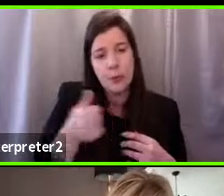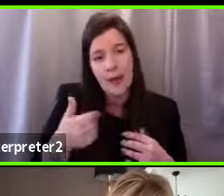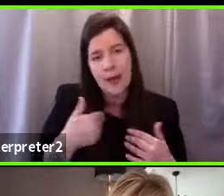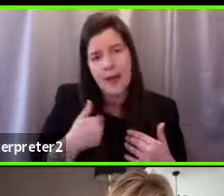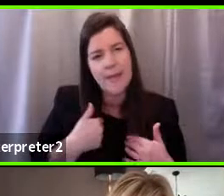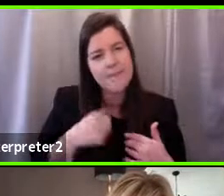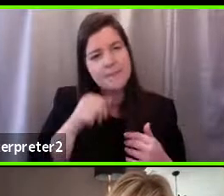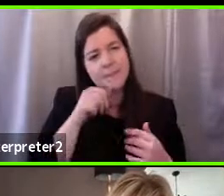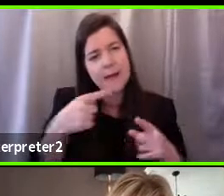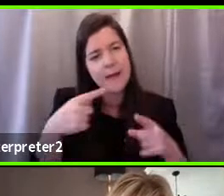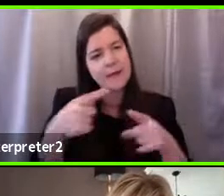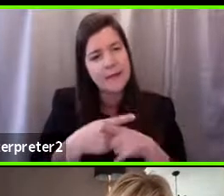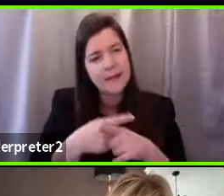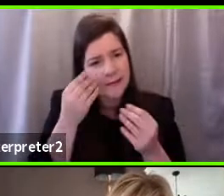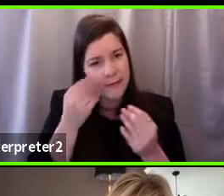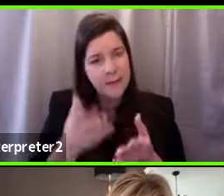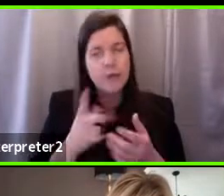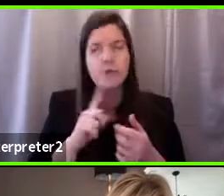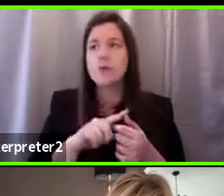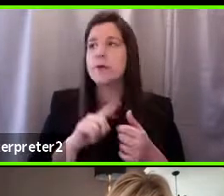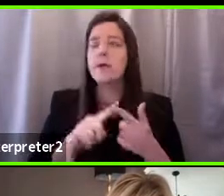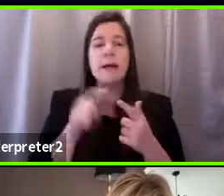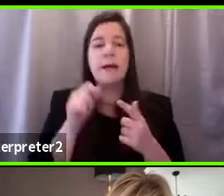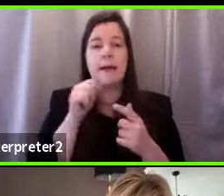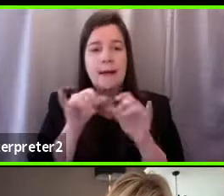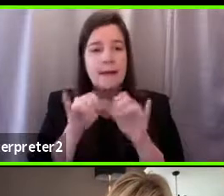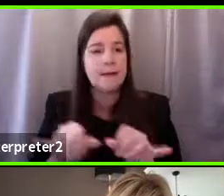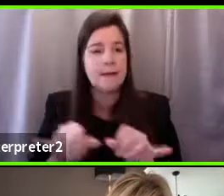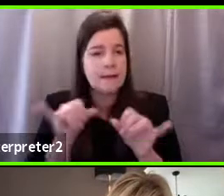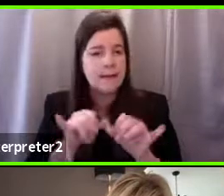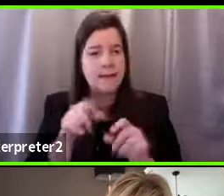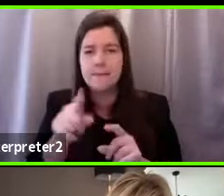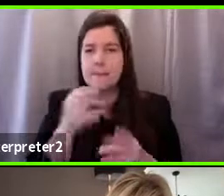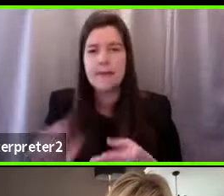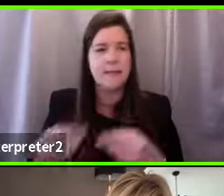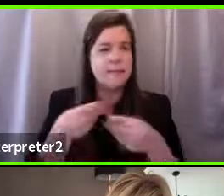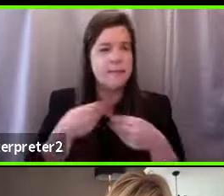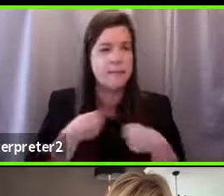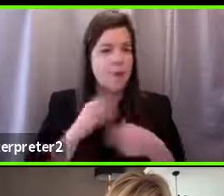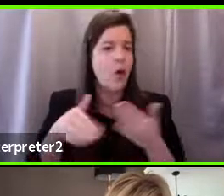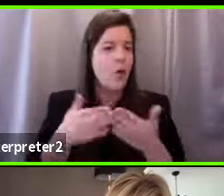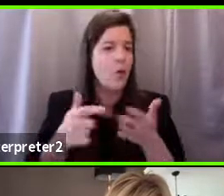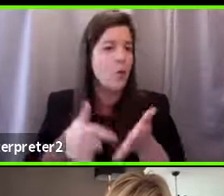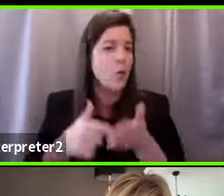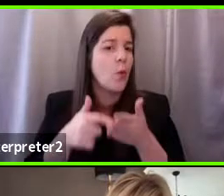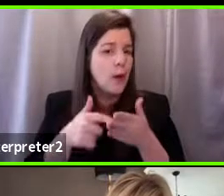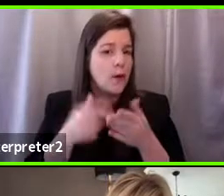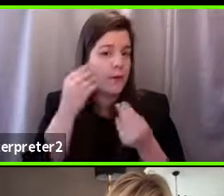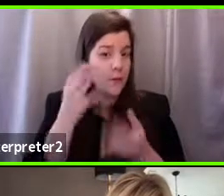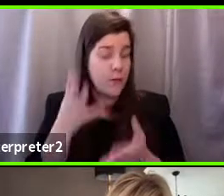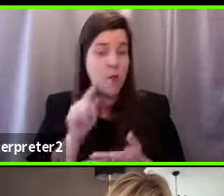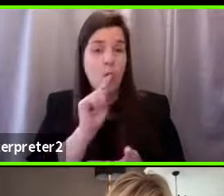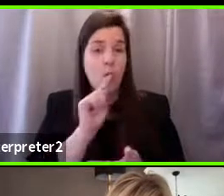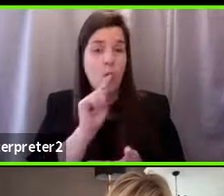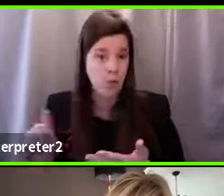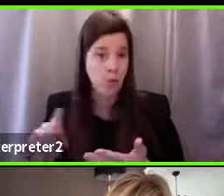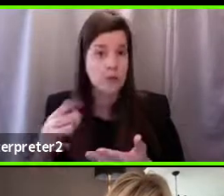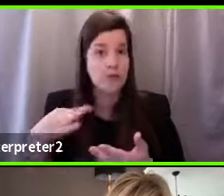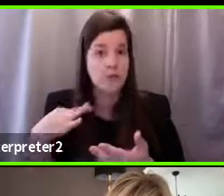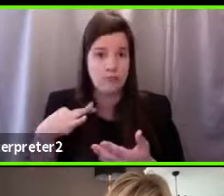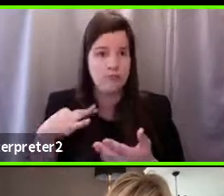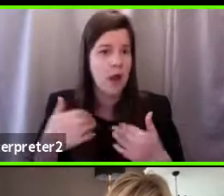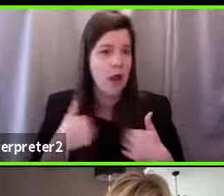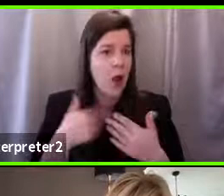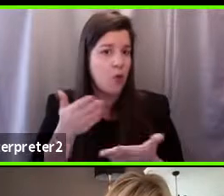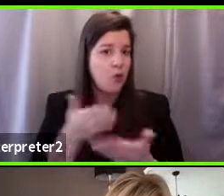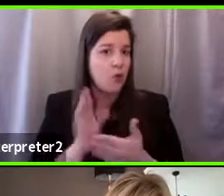inconsistent or conflicting information in their applications or failed to provide certain required information. Those applicants were provided the right to an administrative